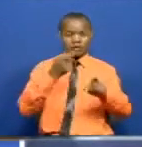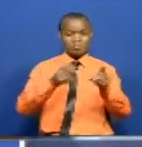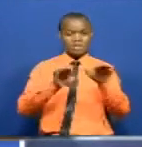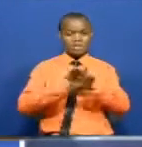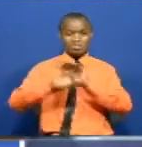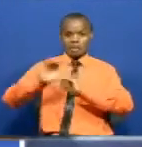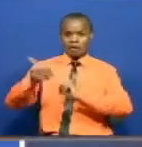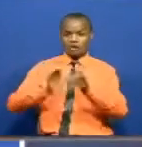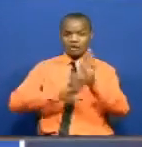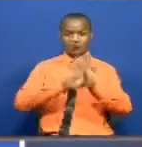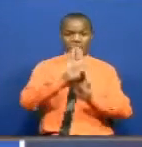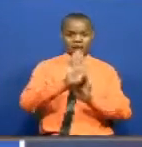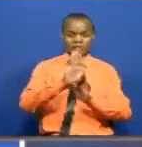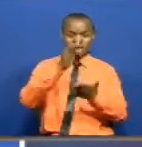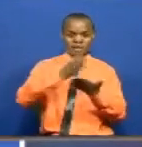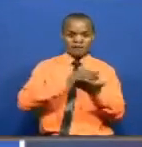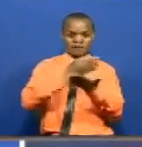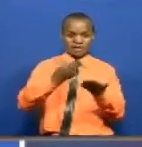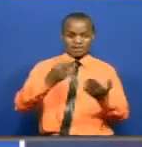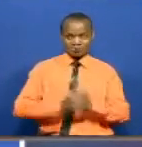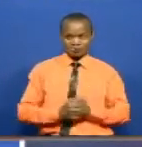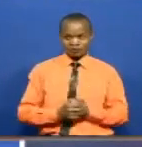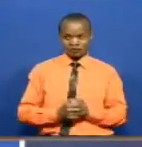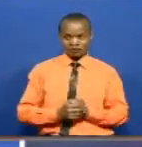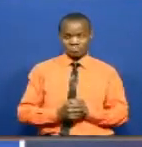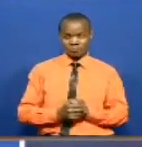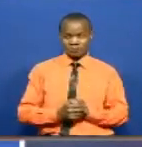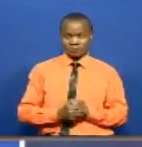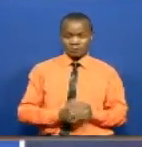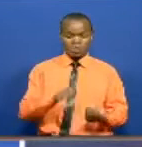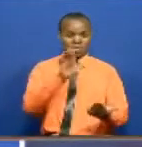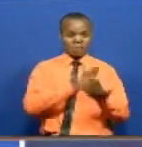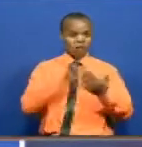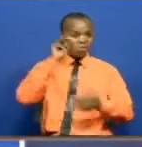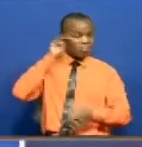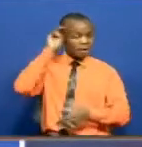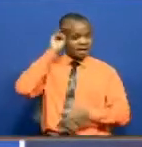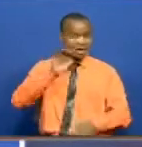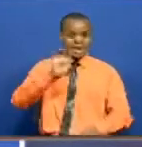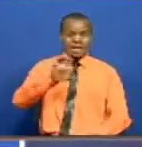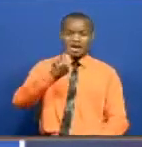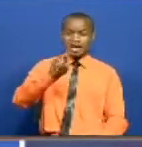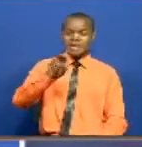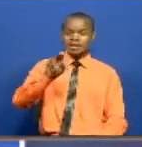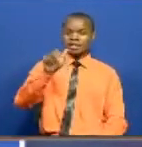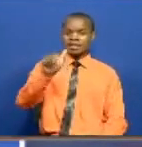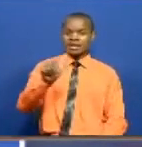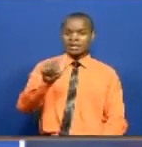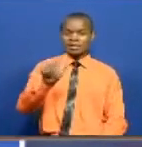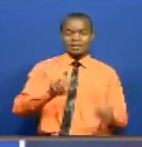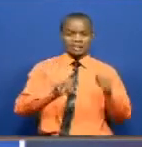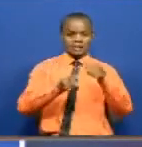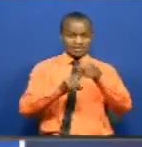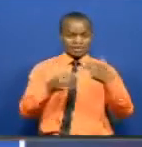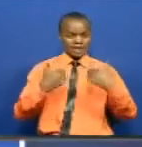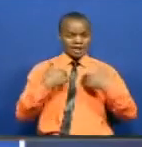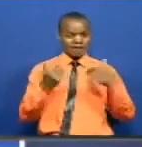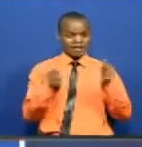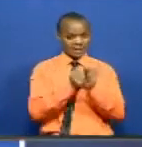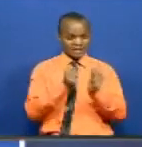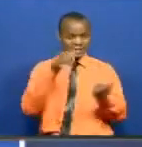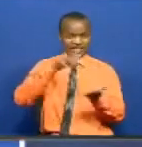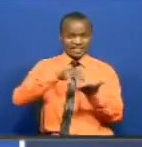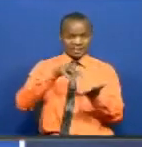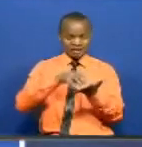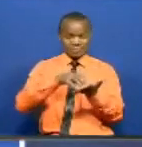Development Fund. Appearing before Chief Magistrate Edna Nyeloti, the six were charged with 10 counts of graft, among